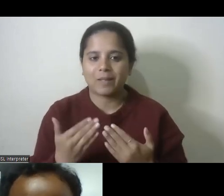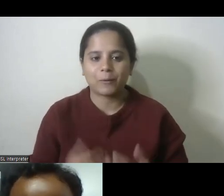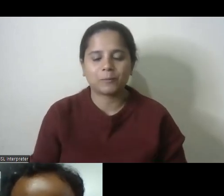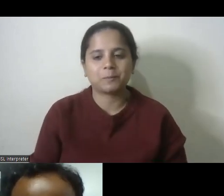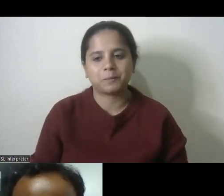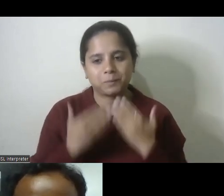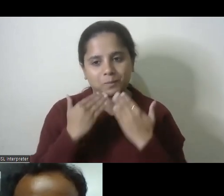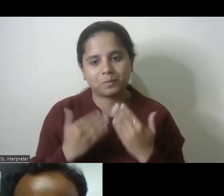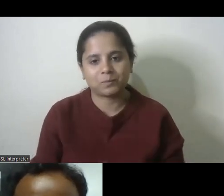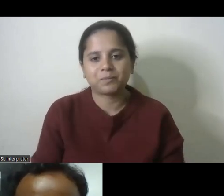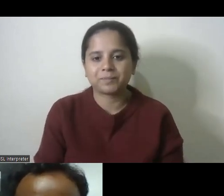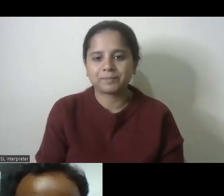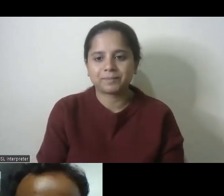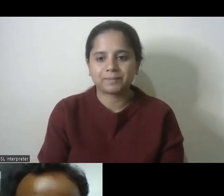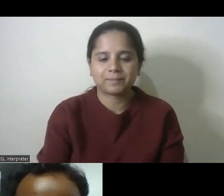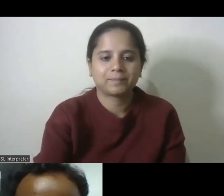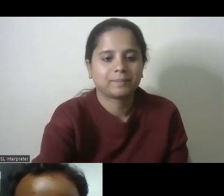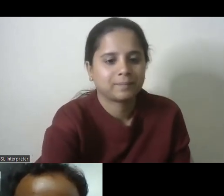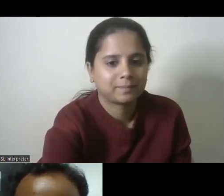Thank you. Thank you. Thank you.